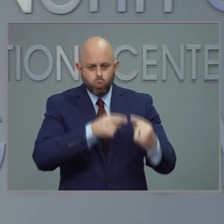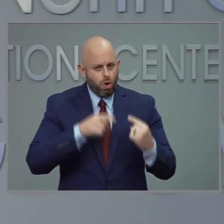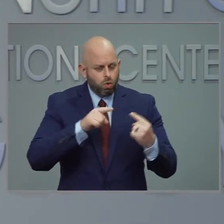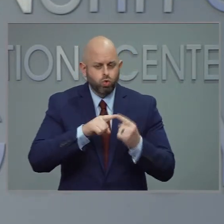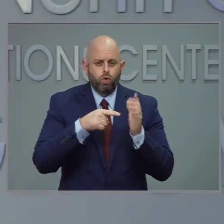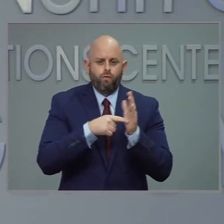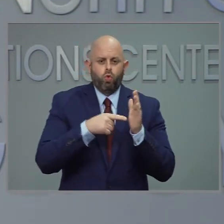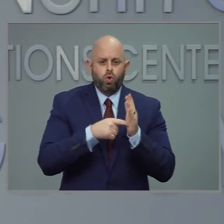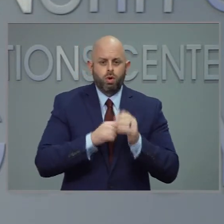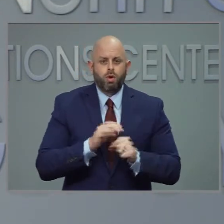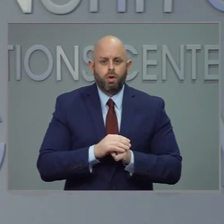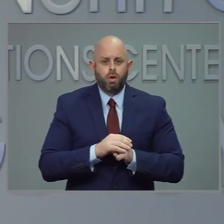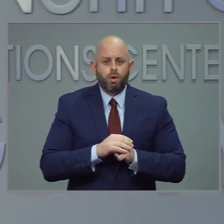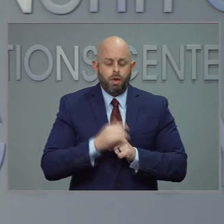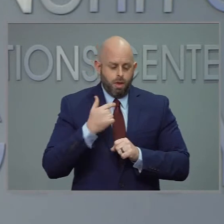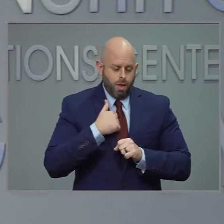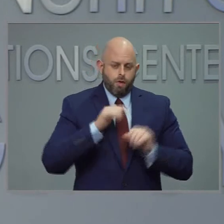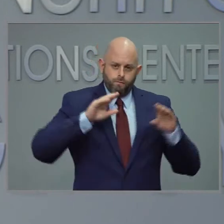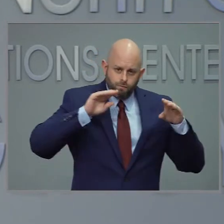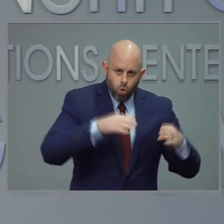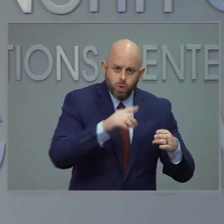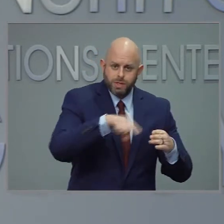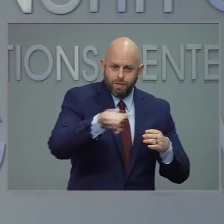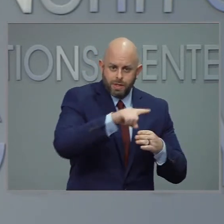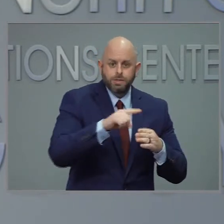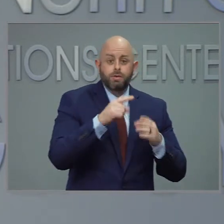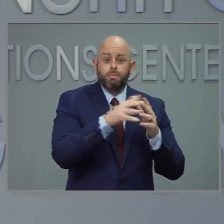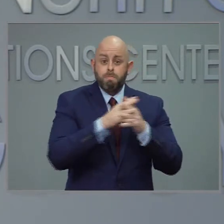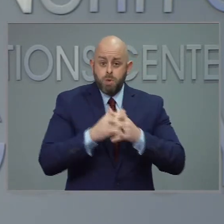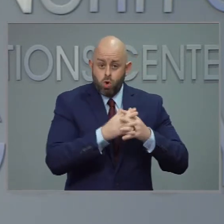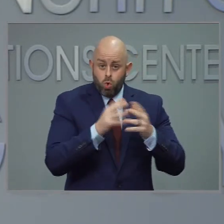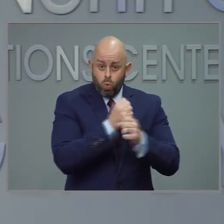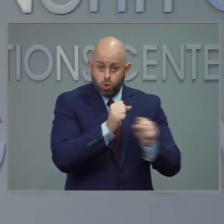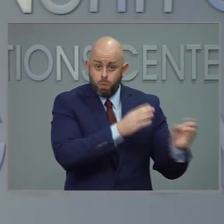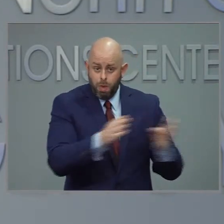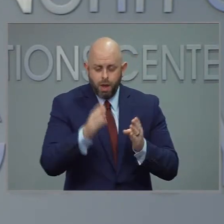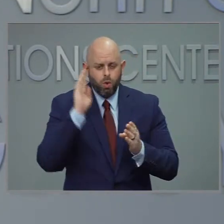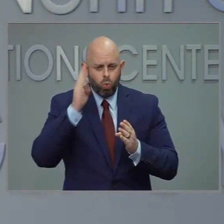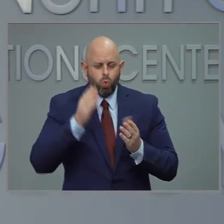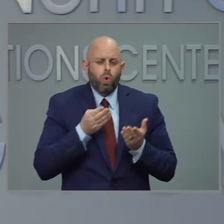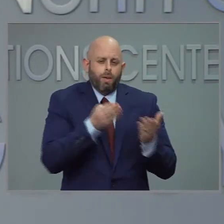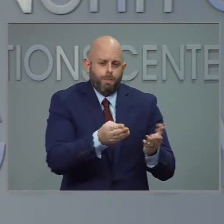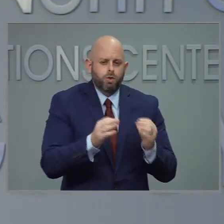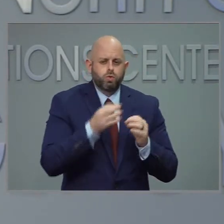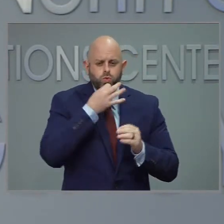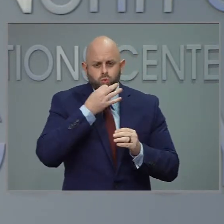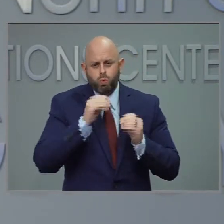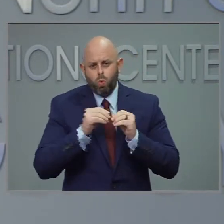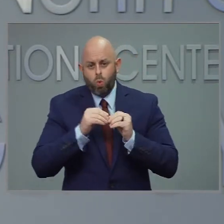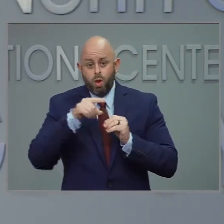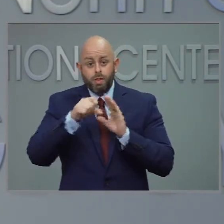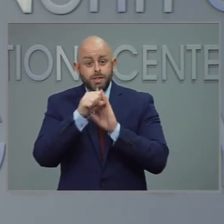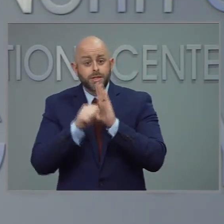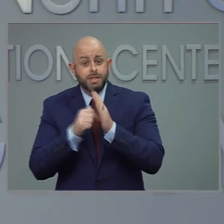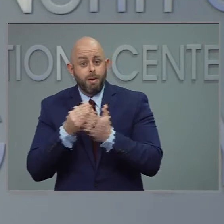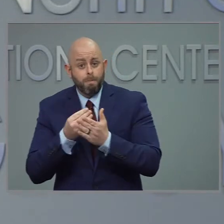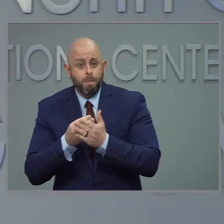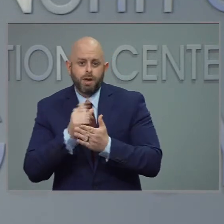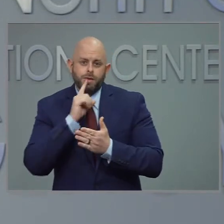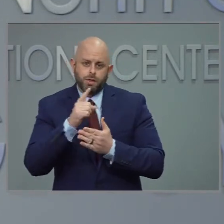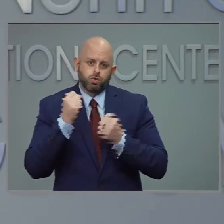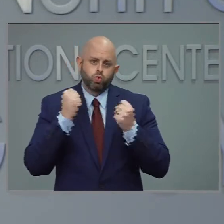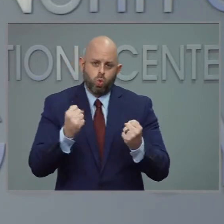share of the American Rescue Plan will be coming soon. This state budget availability is